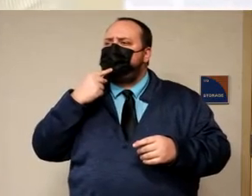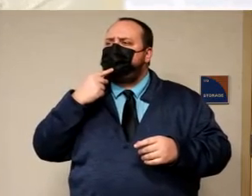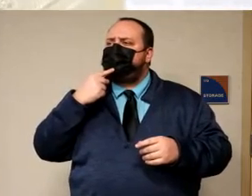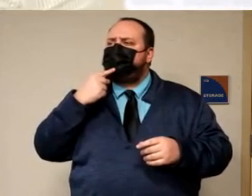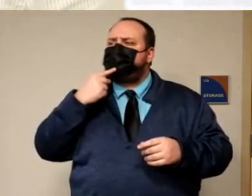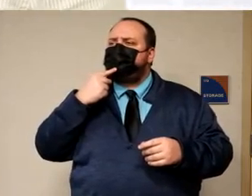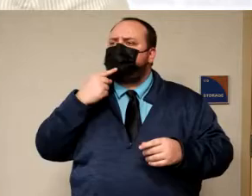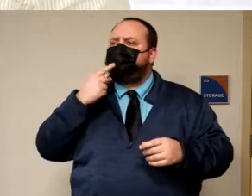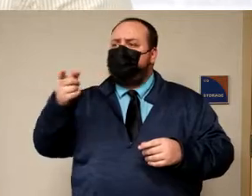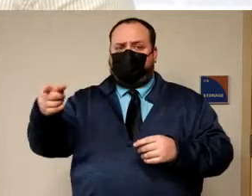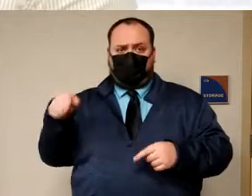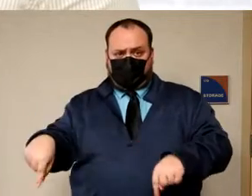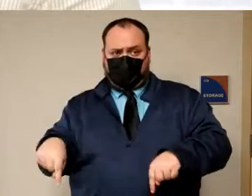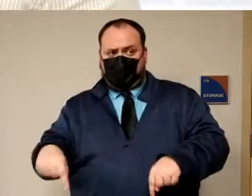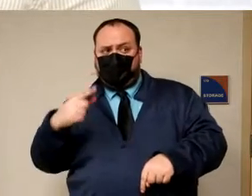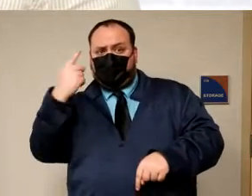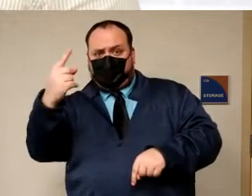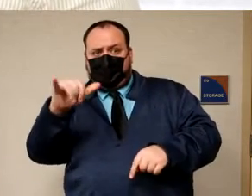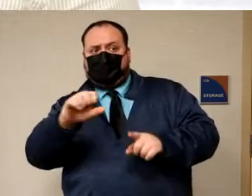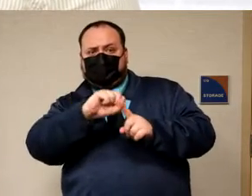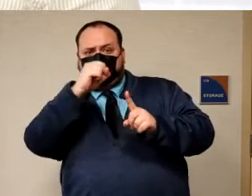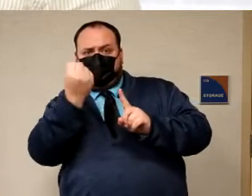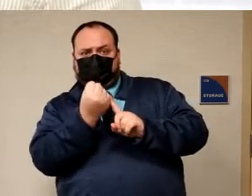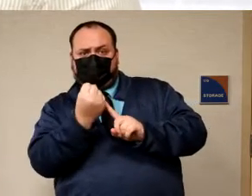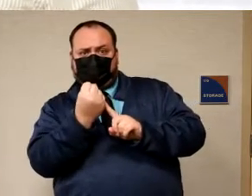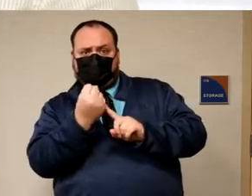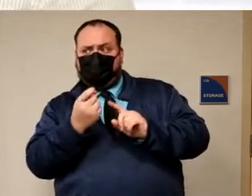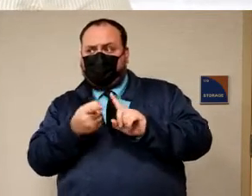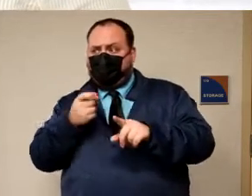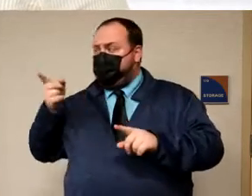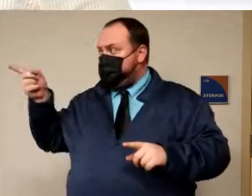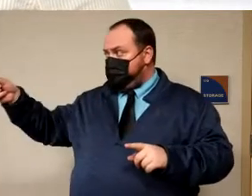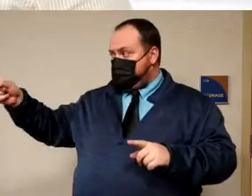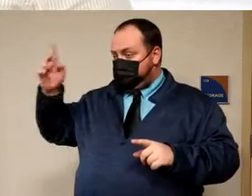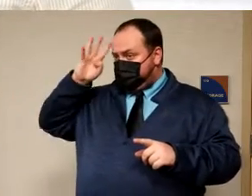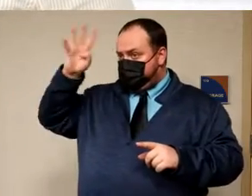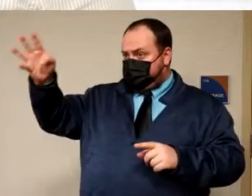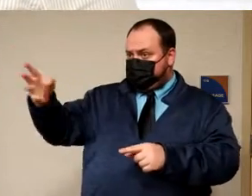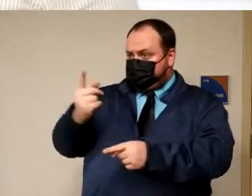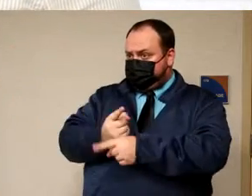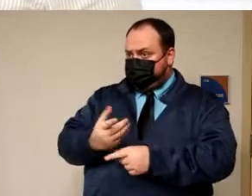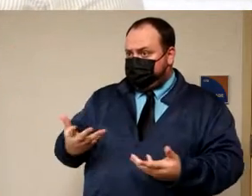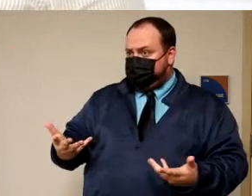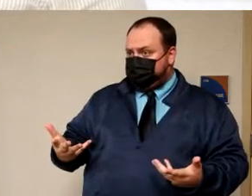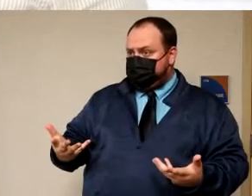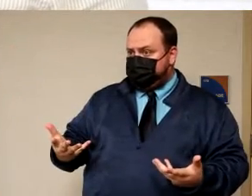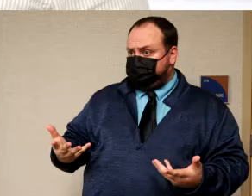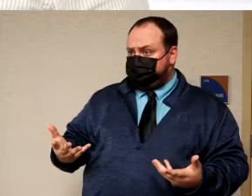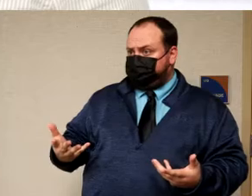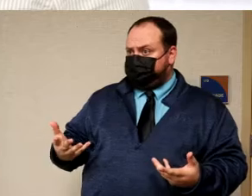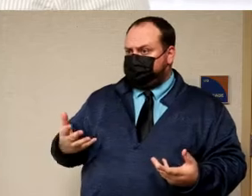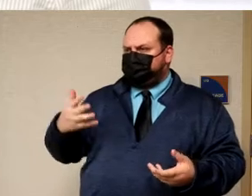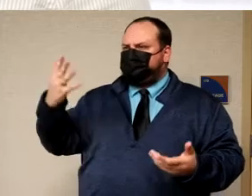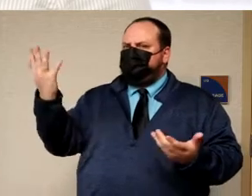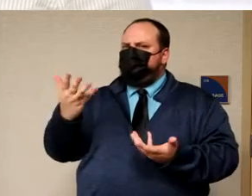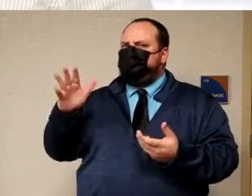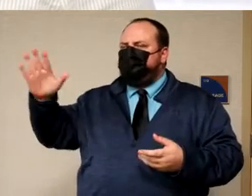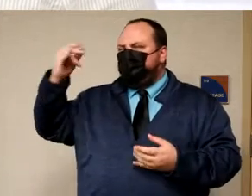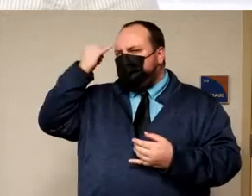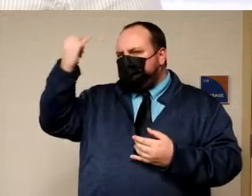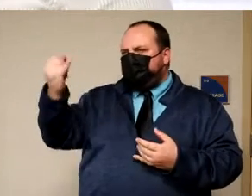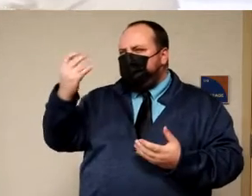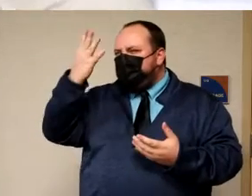This is one of the scenarios that your firm created, right? Yes. What was the basis for